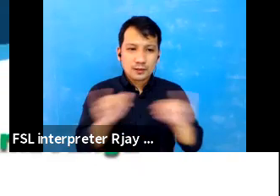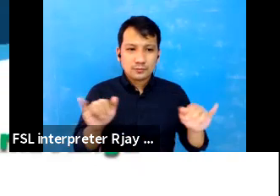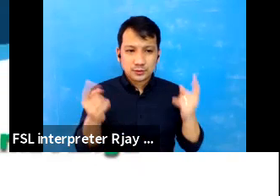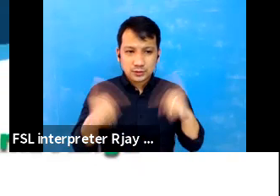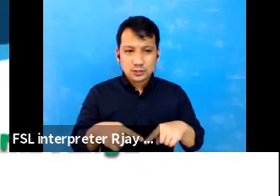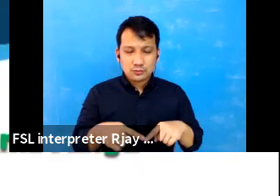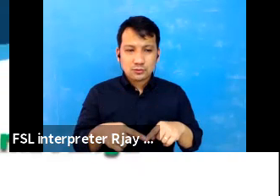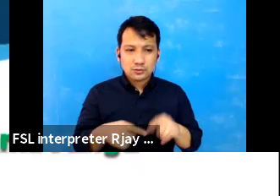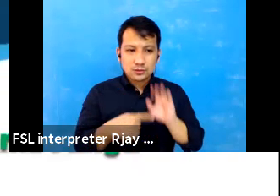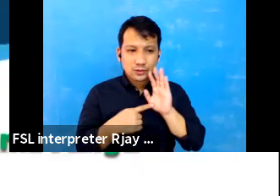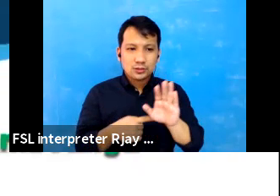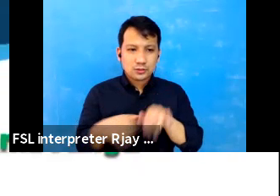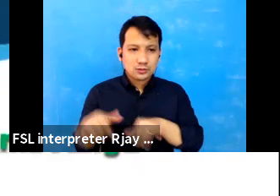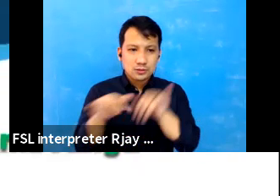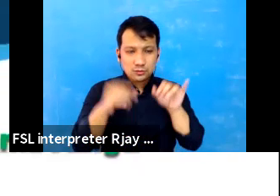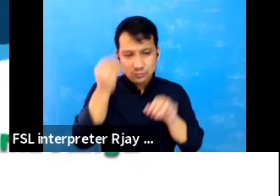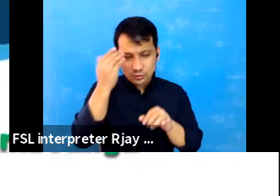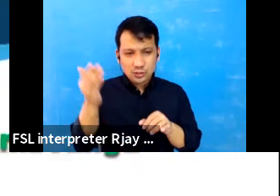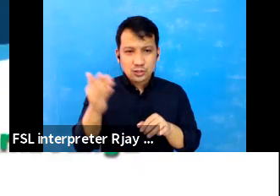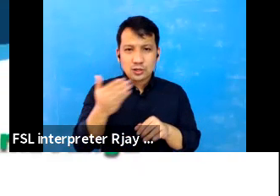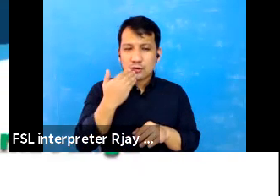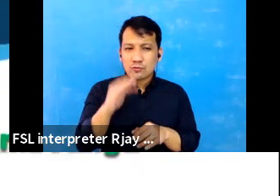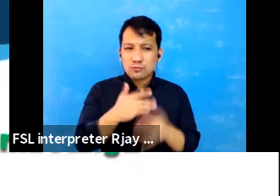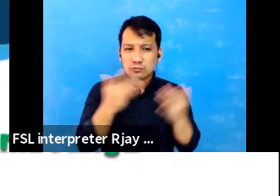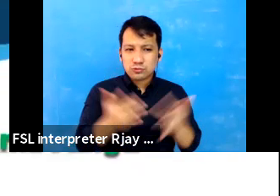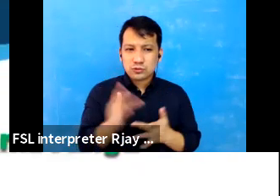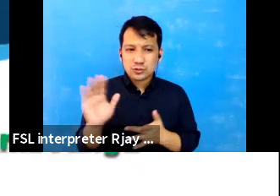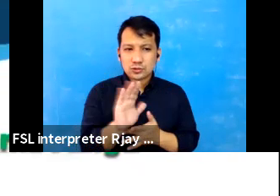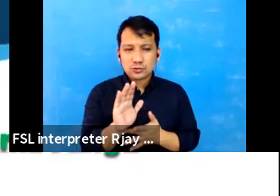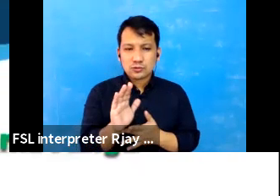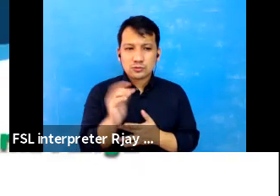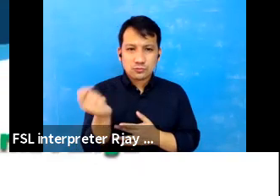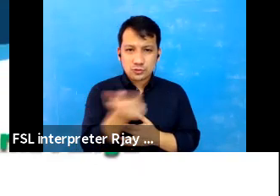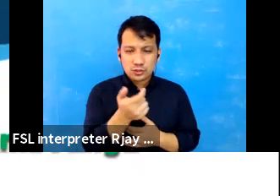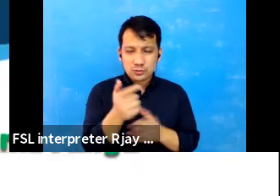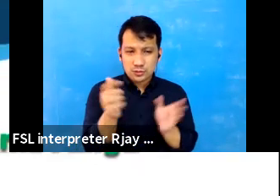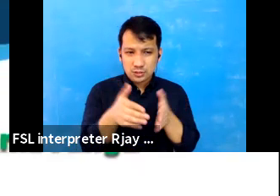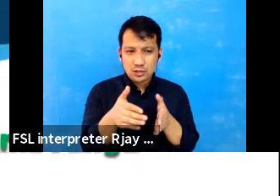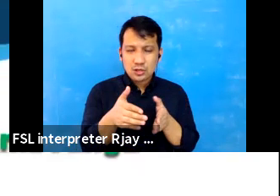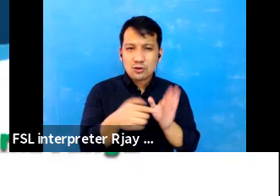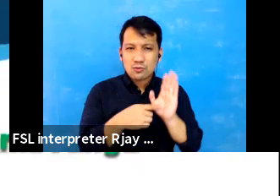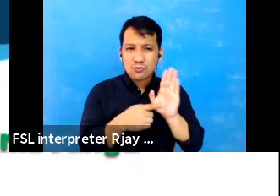the prevalence of stunting or the height for age status from